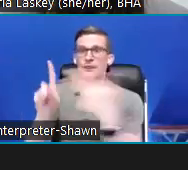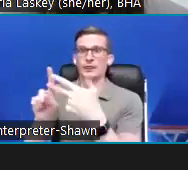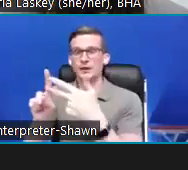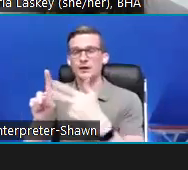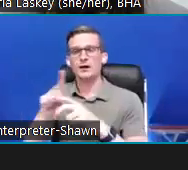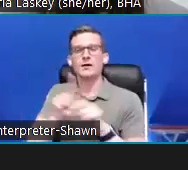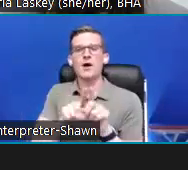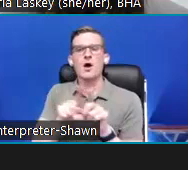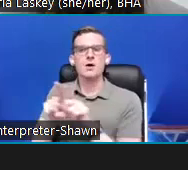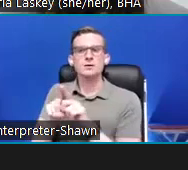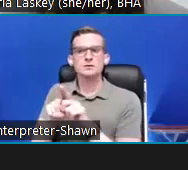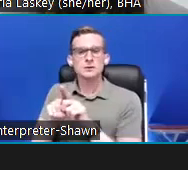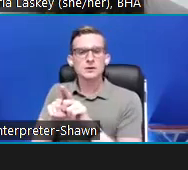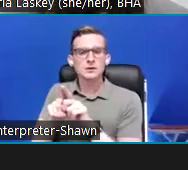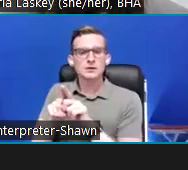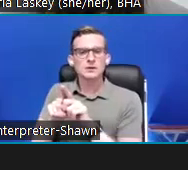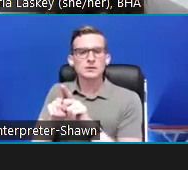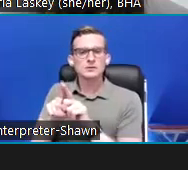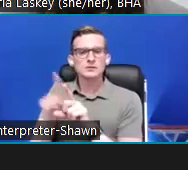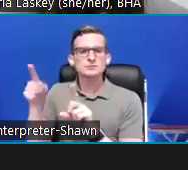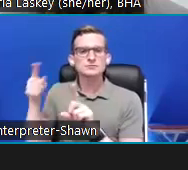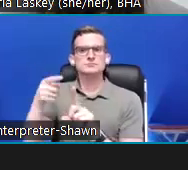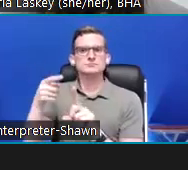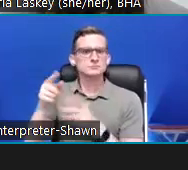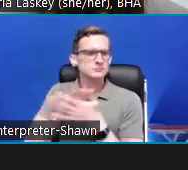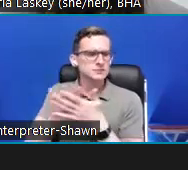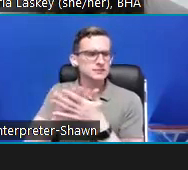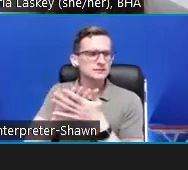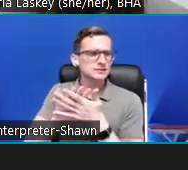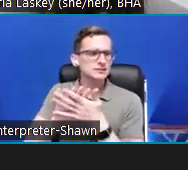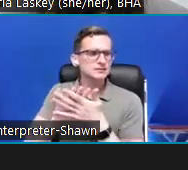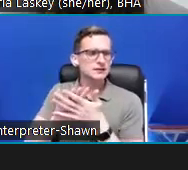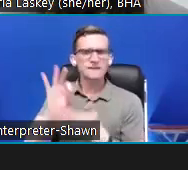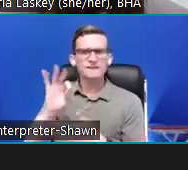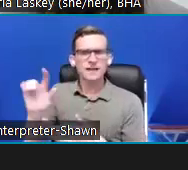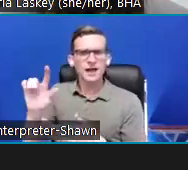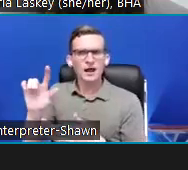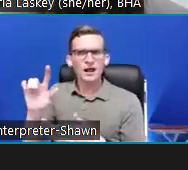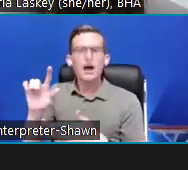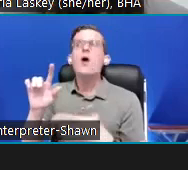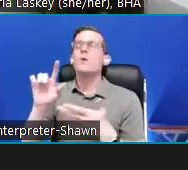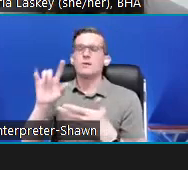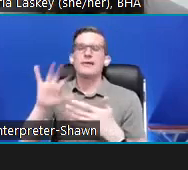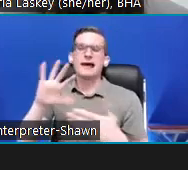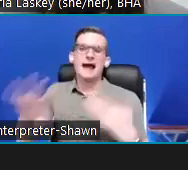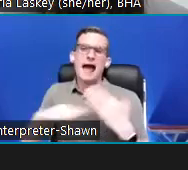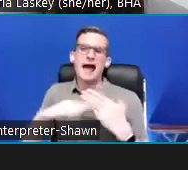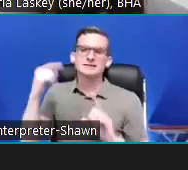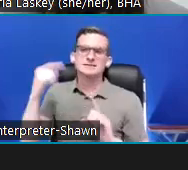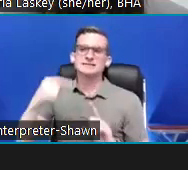to put a fence around it. So I'm not suggesting that that is the correct